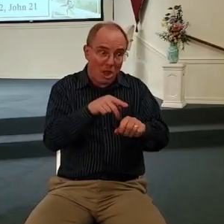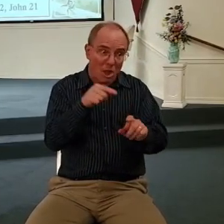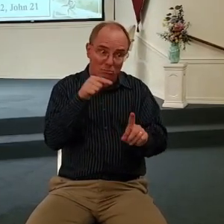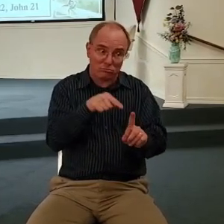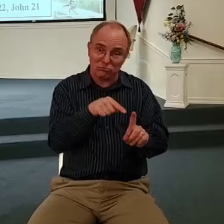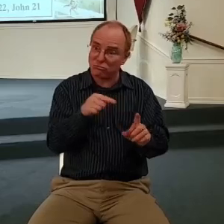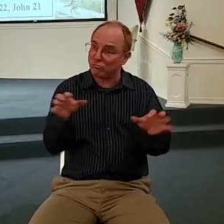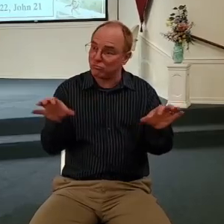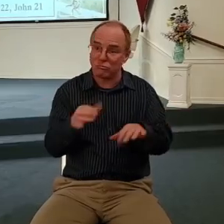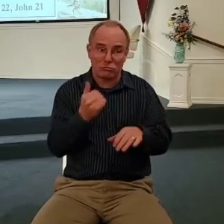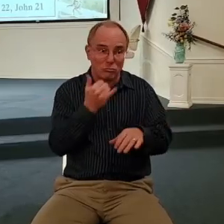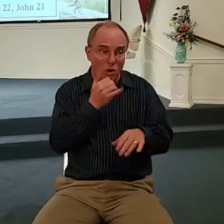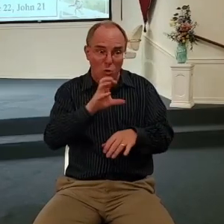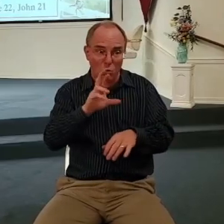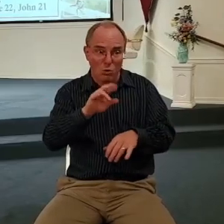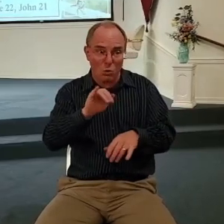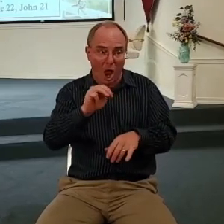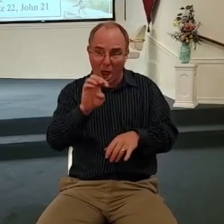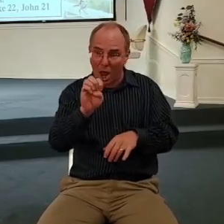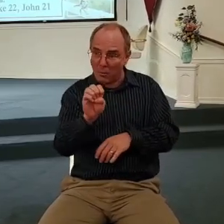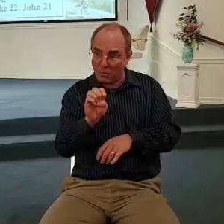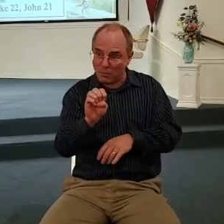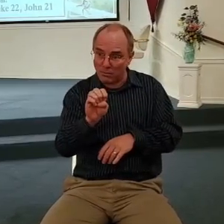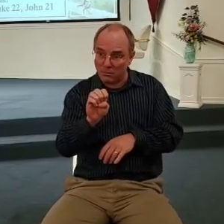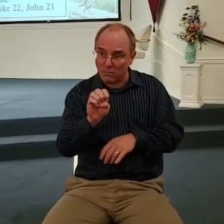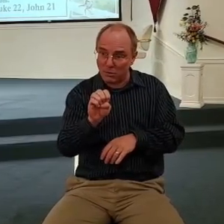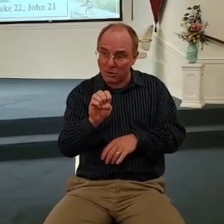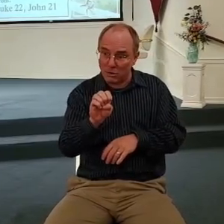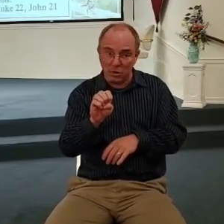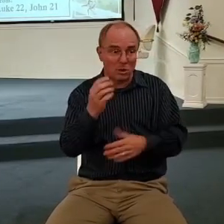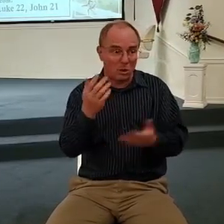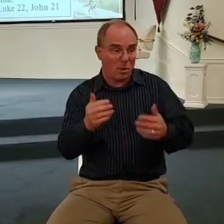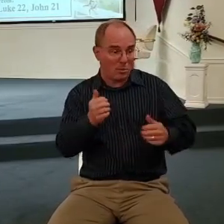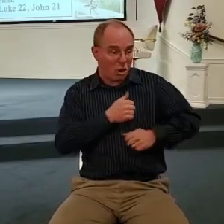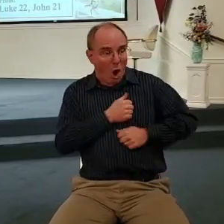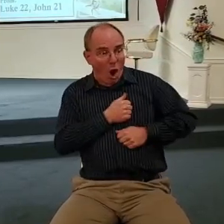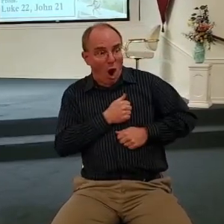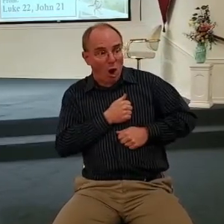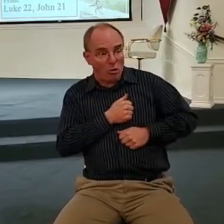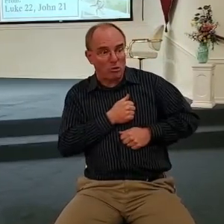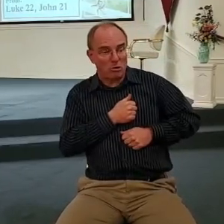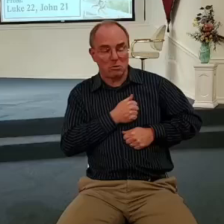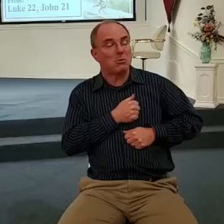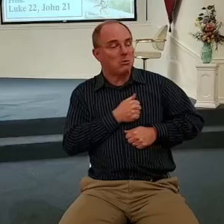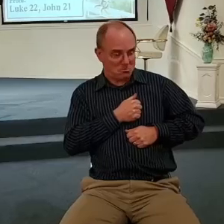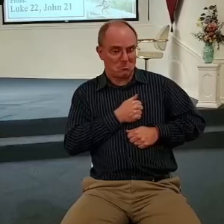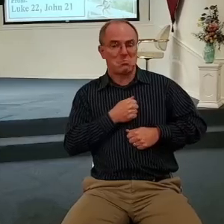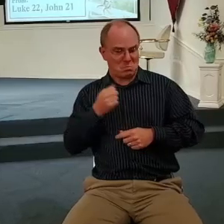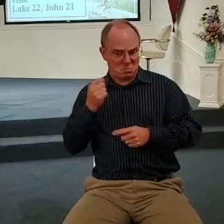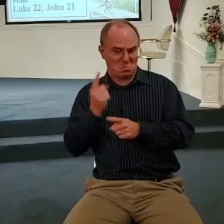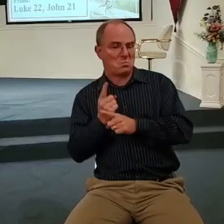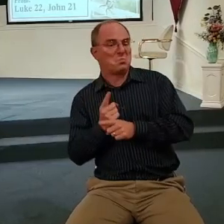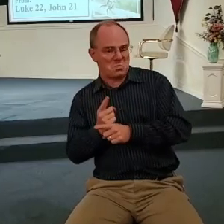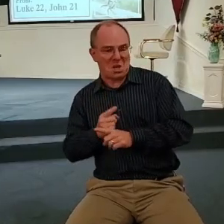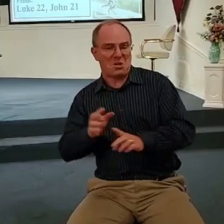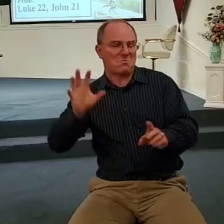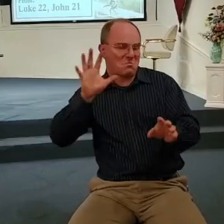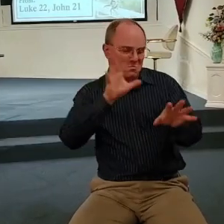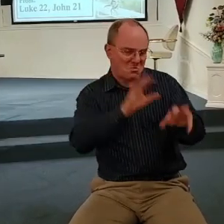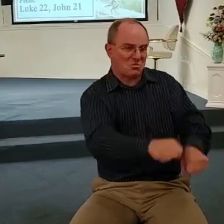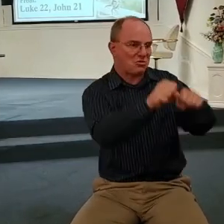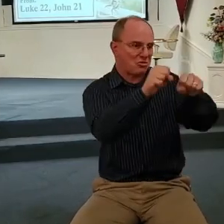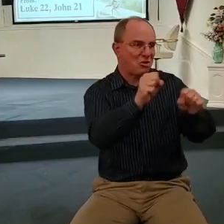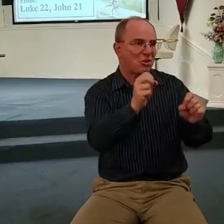And if that's the case, the guards being there are probably more justified arresting Peter in that moment